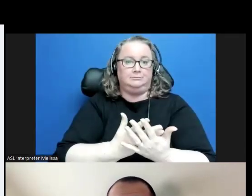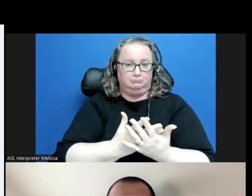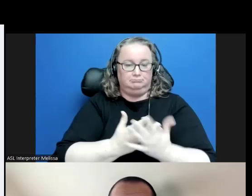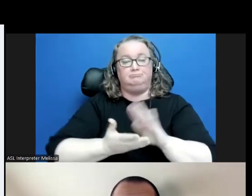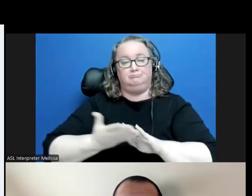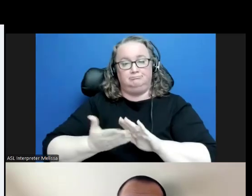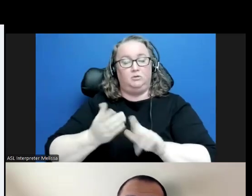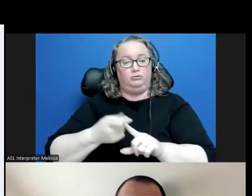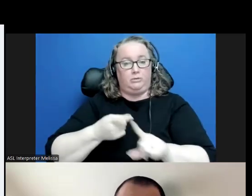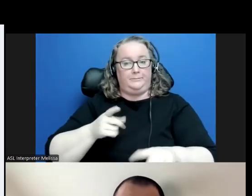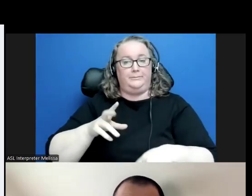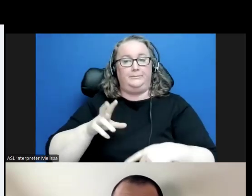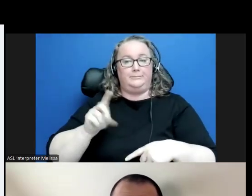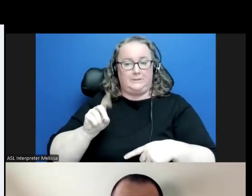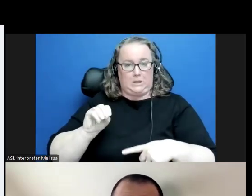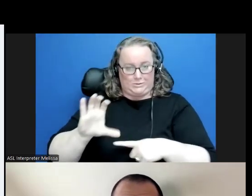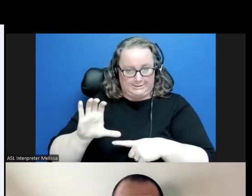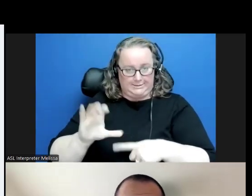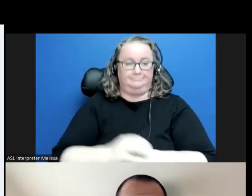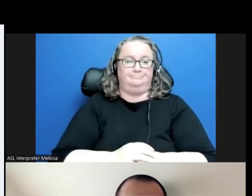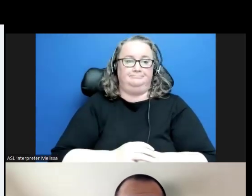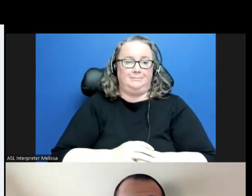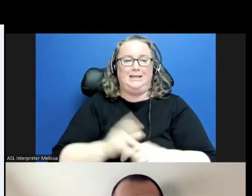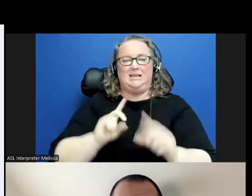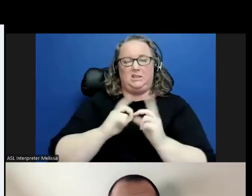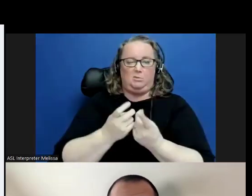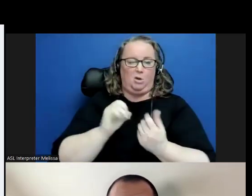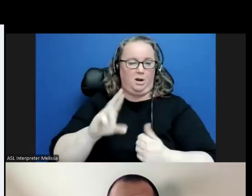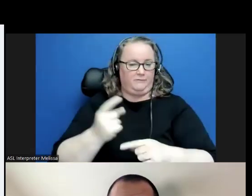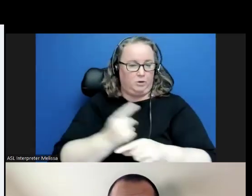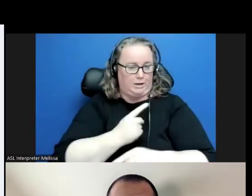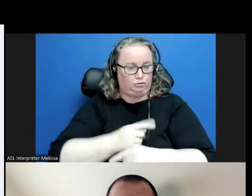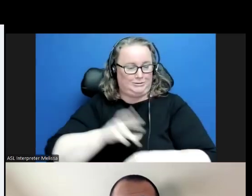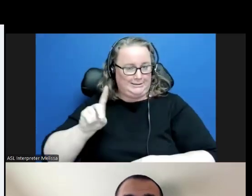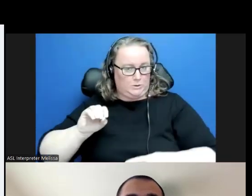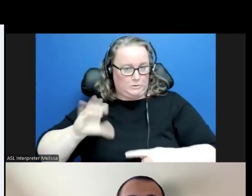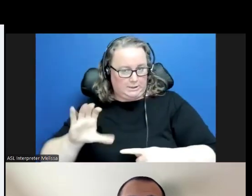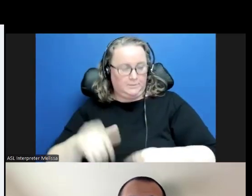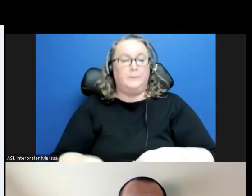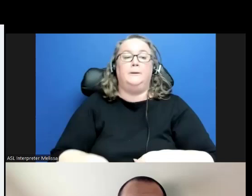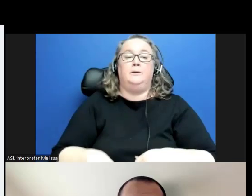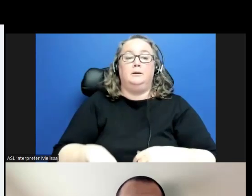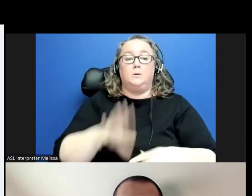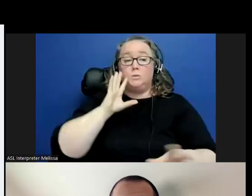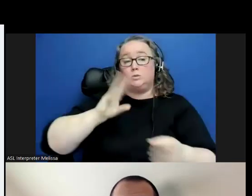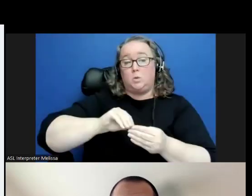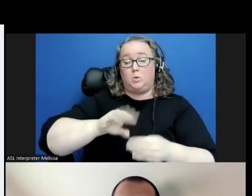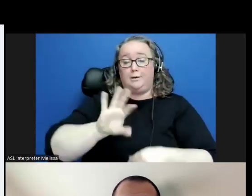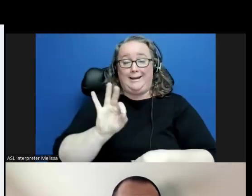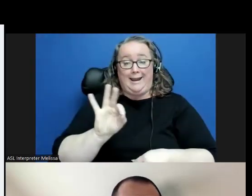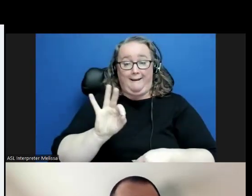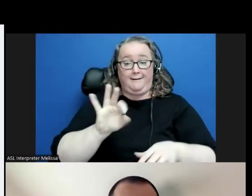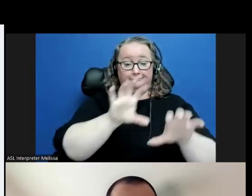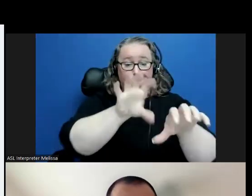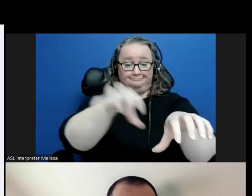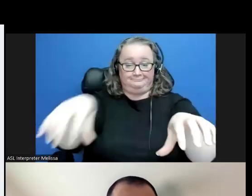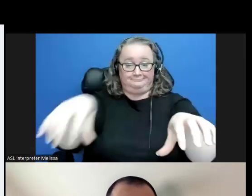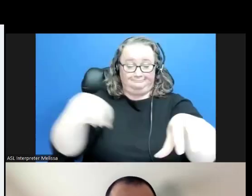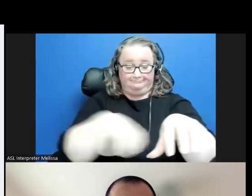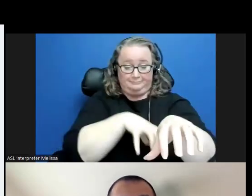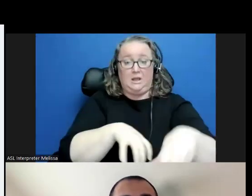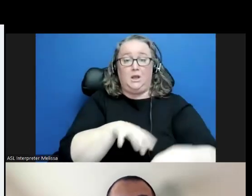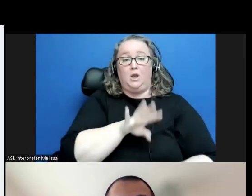by the Department of Correction. It includes 9 units. That is 4 medium